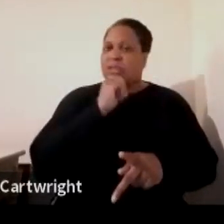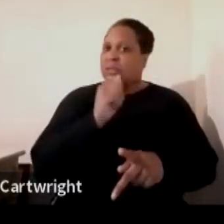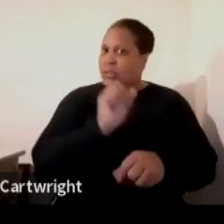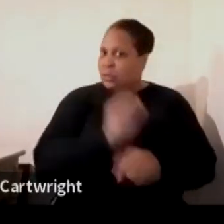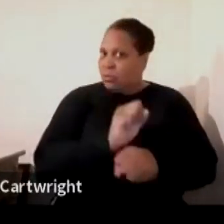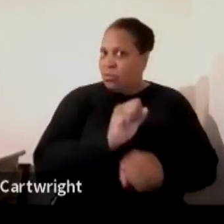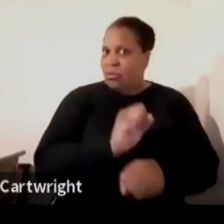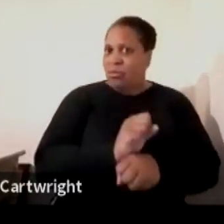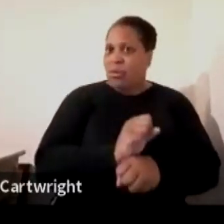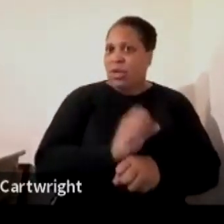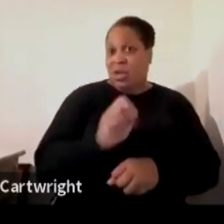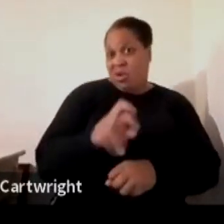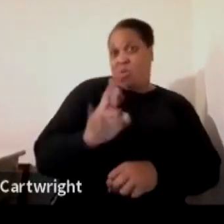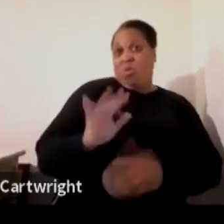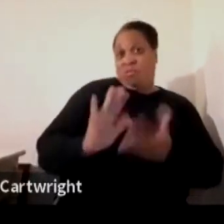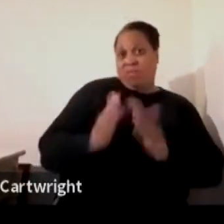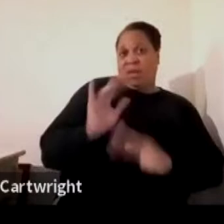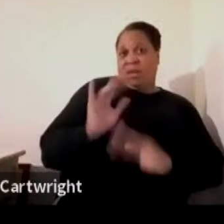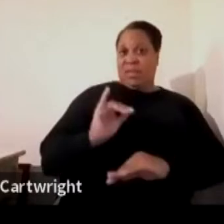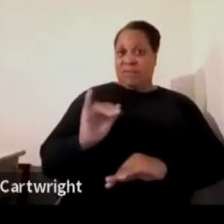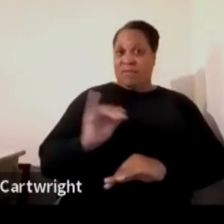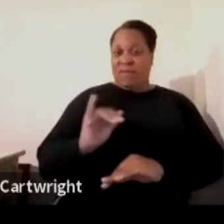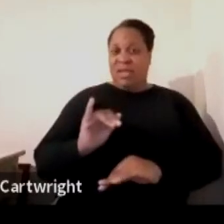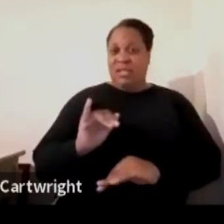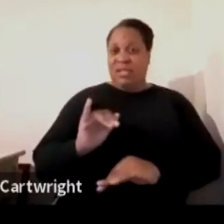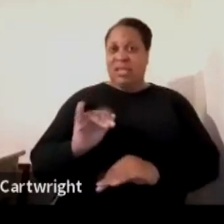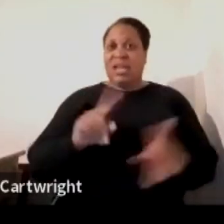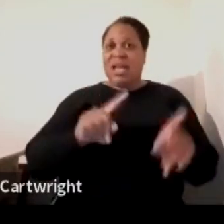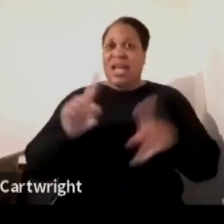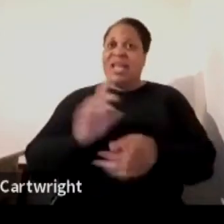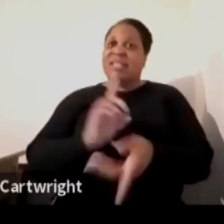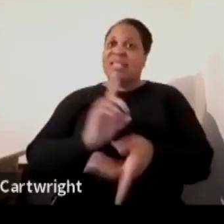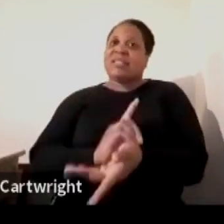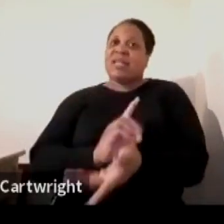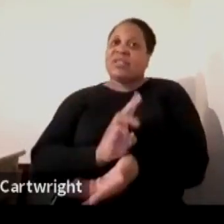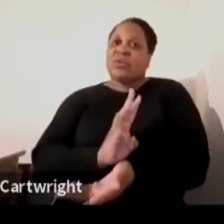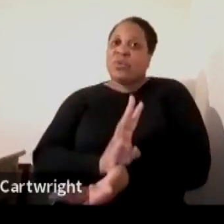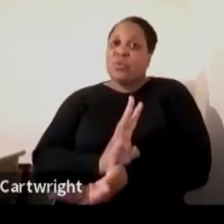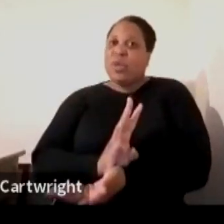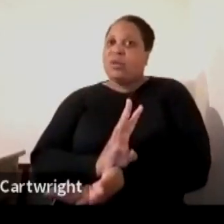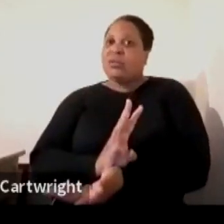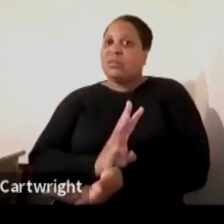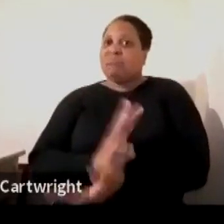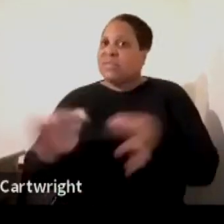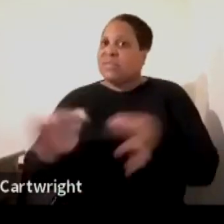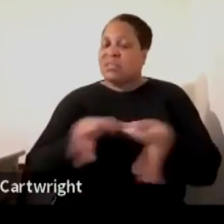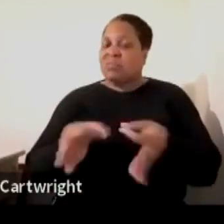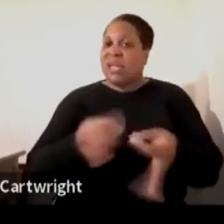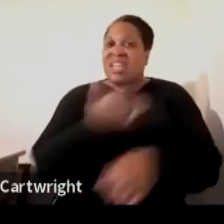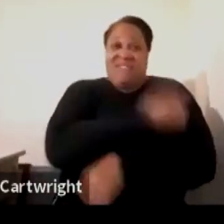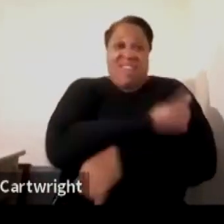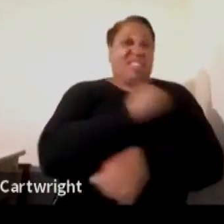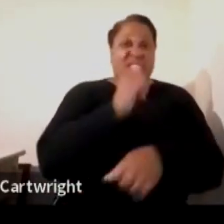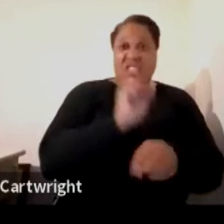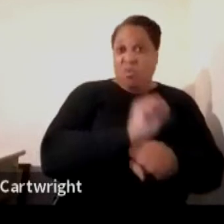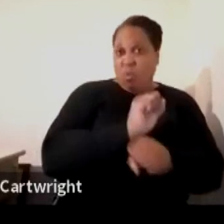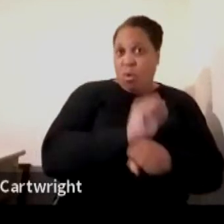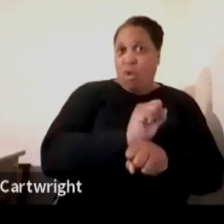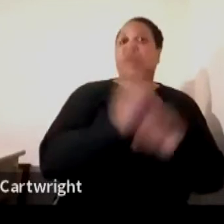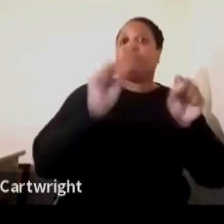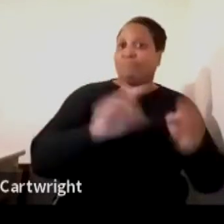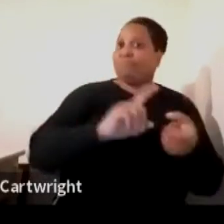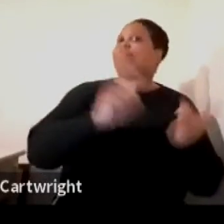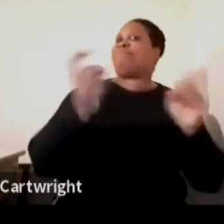Dr. Weldon explained, it's a very, very simple process to change the vaccine and get something